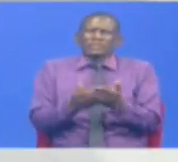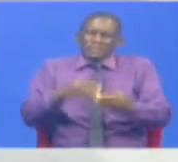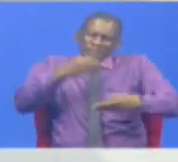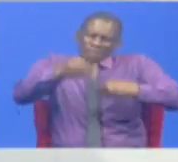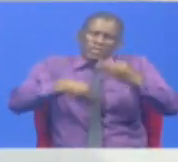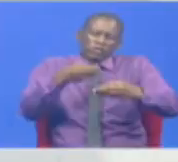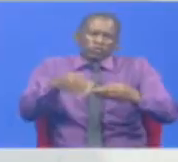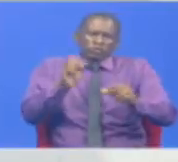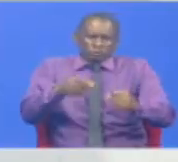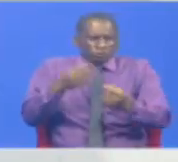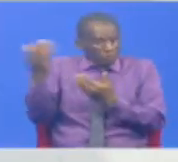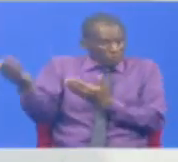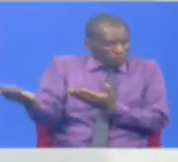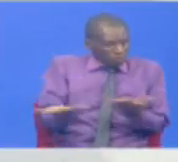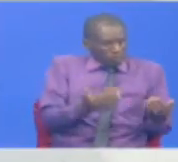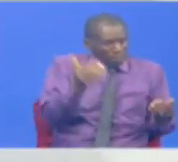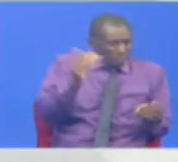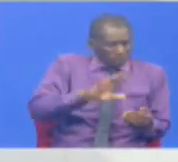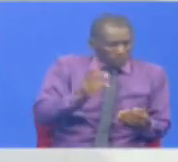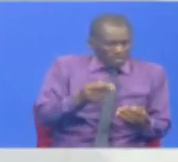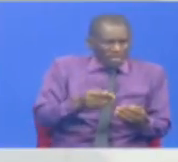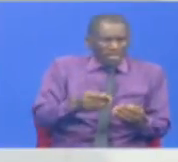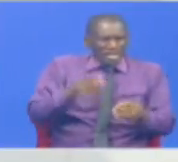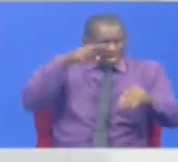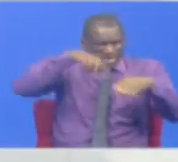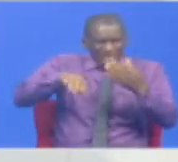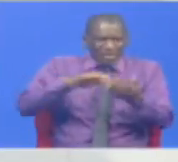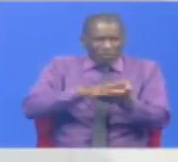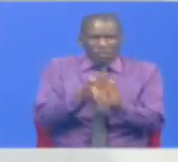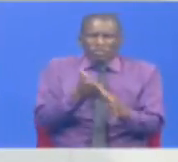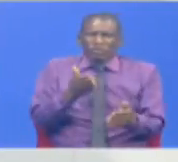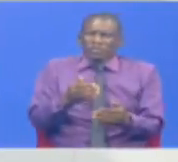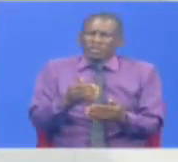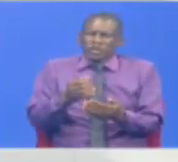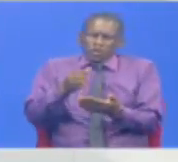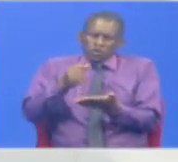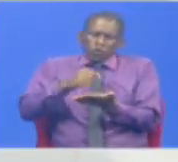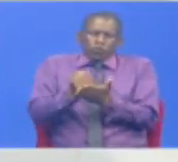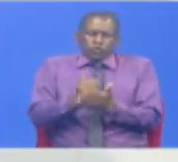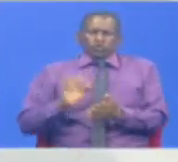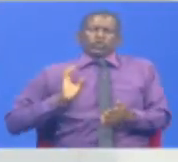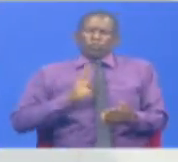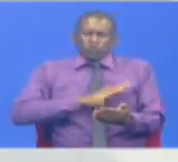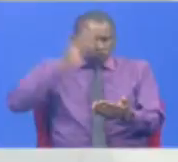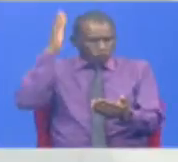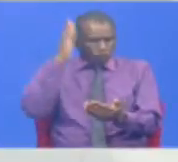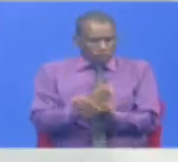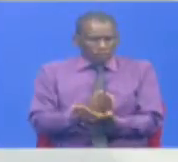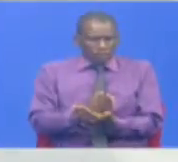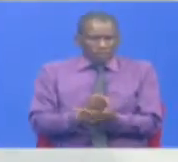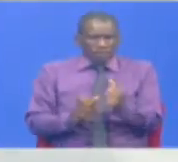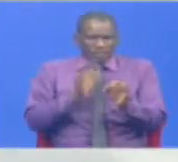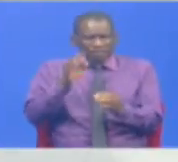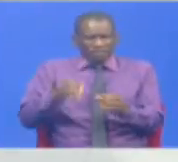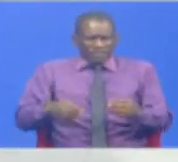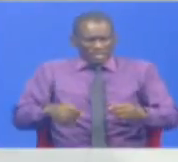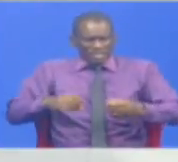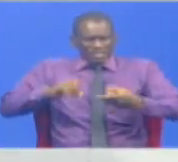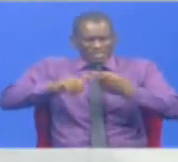been imported, went through without the Poisons Board having to verify their authenticity or